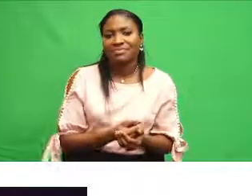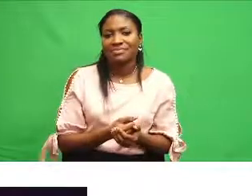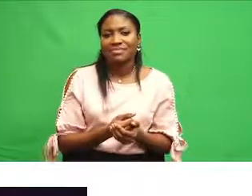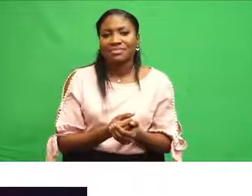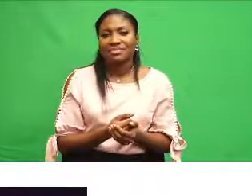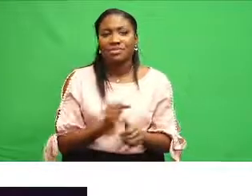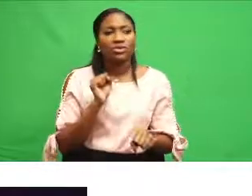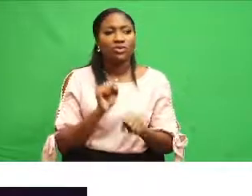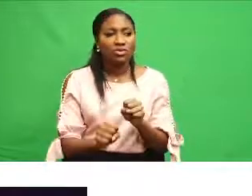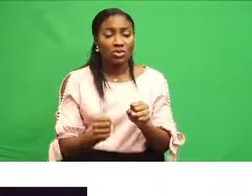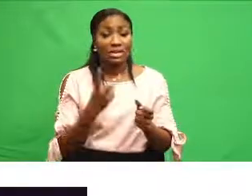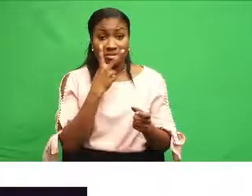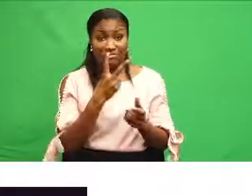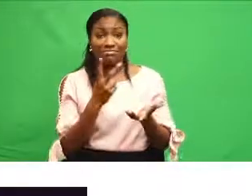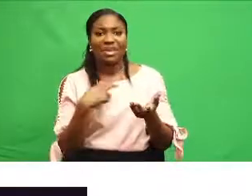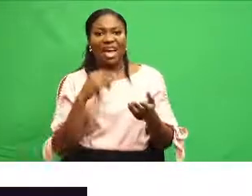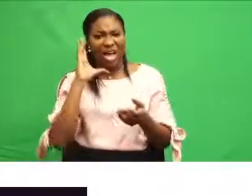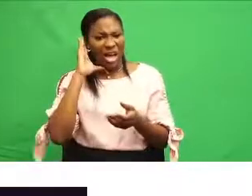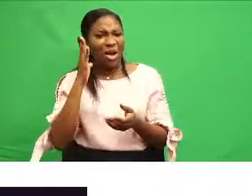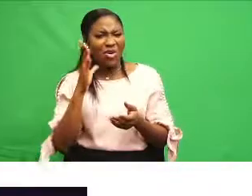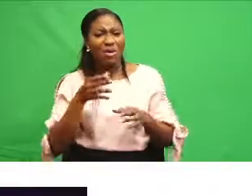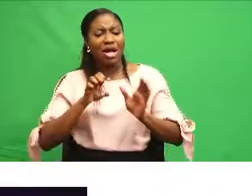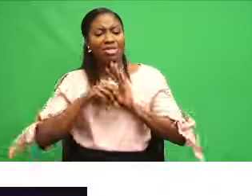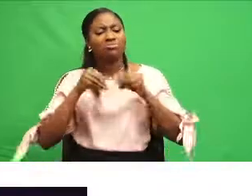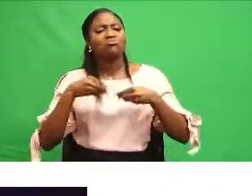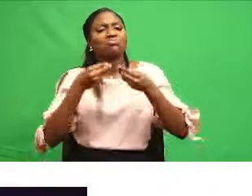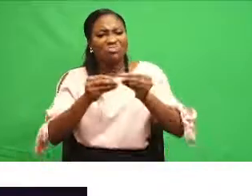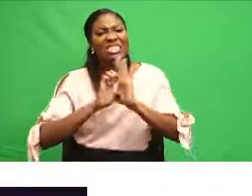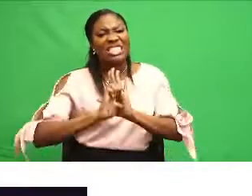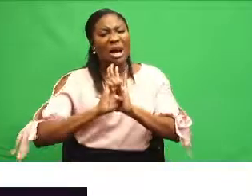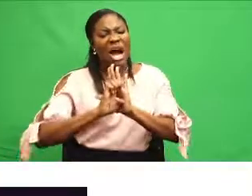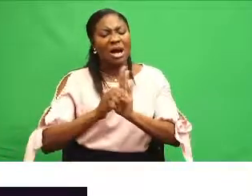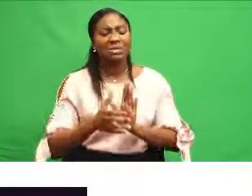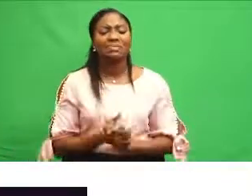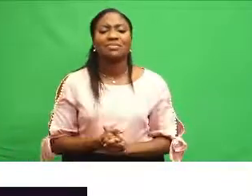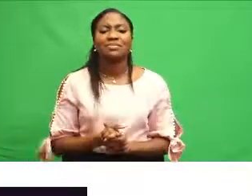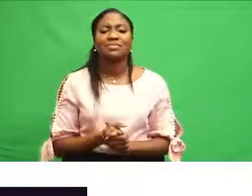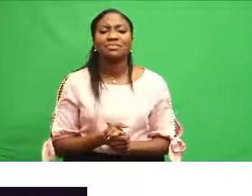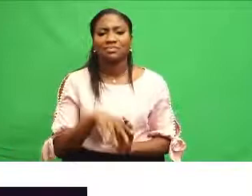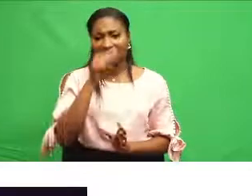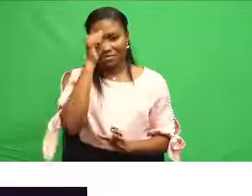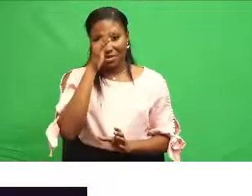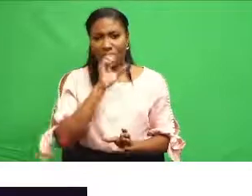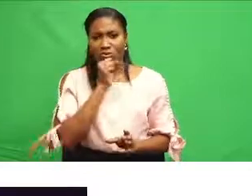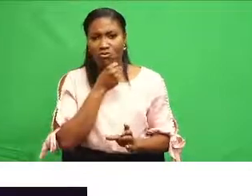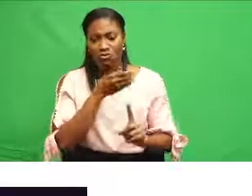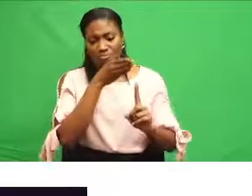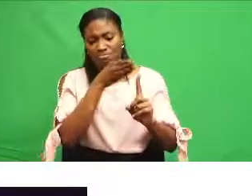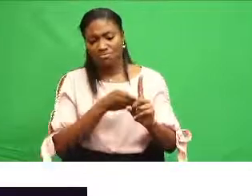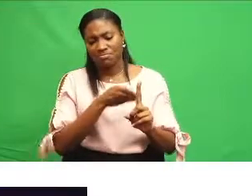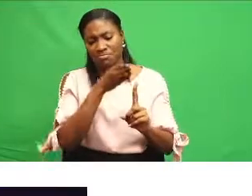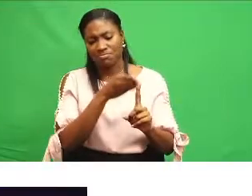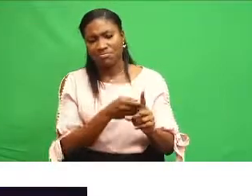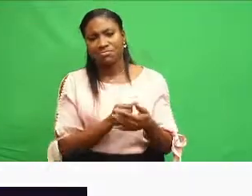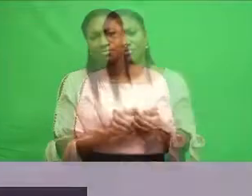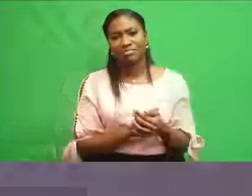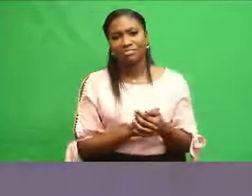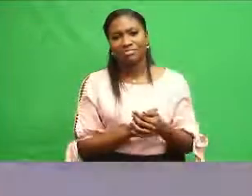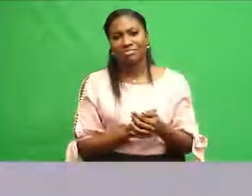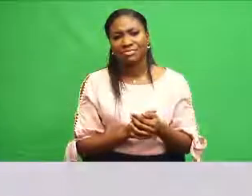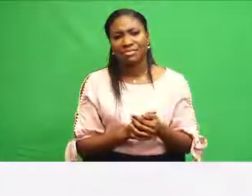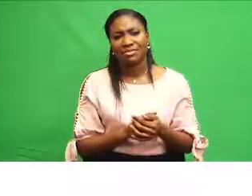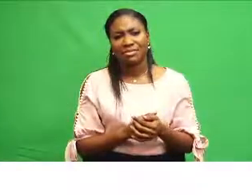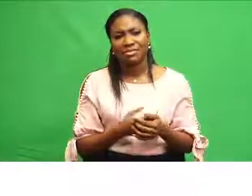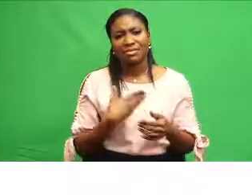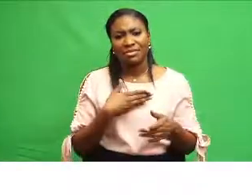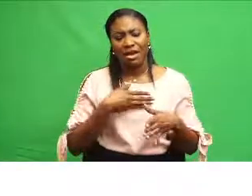Timothy. Of course, I'll keep their identity anonymous, so this is not actually his name. So Timothy shared this with me. I just went through a little crisis